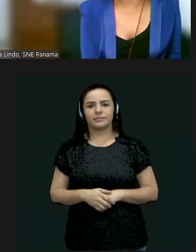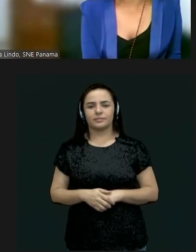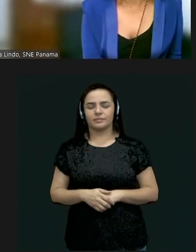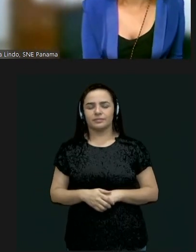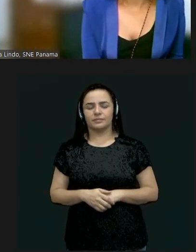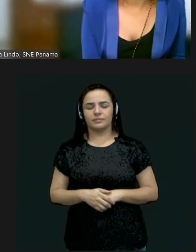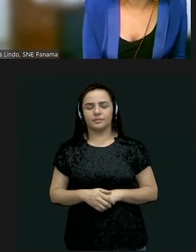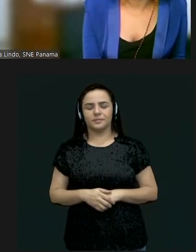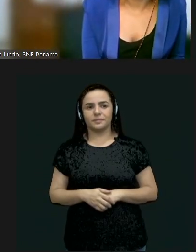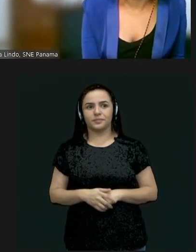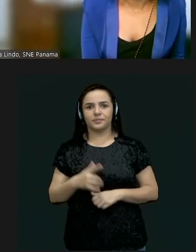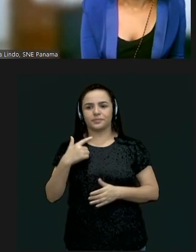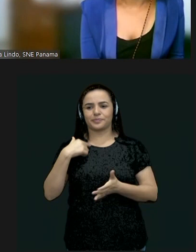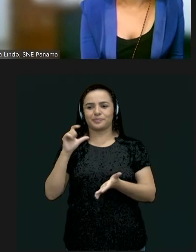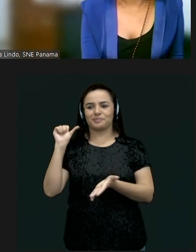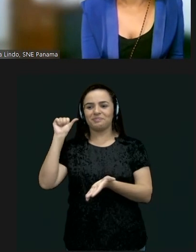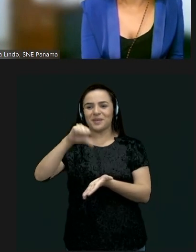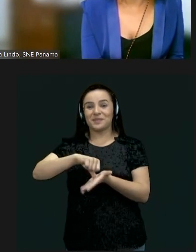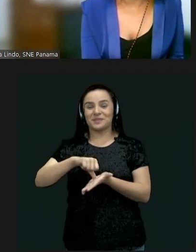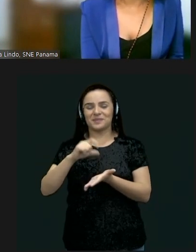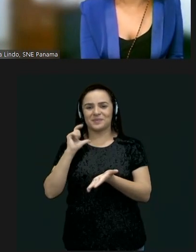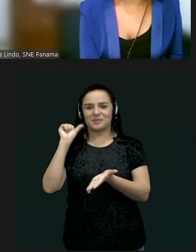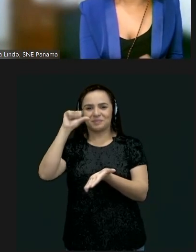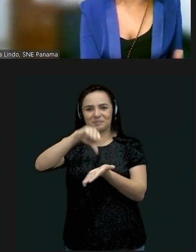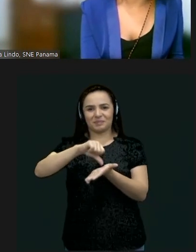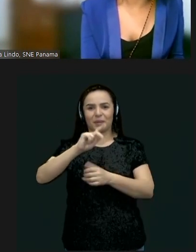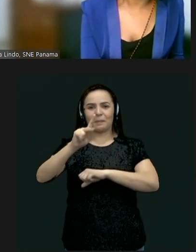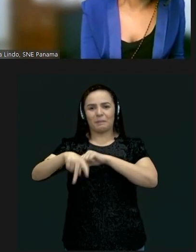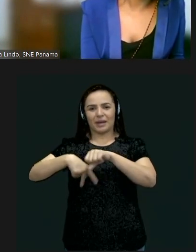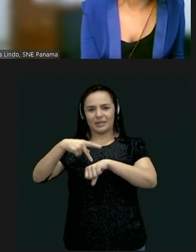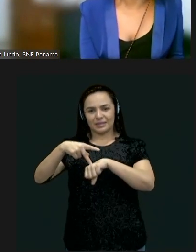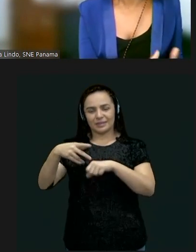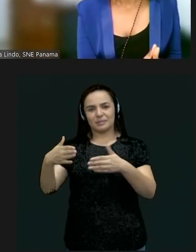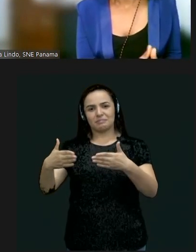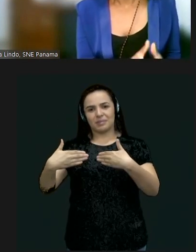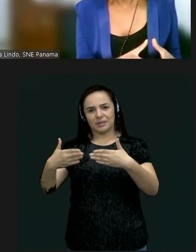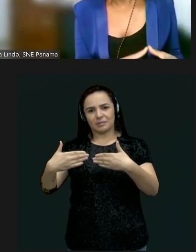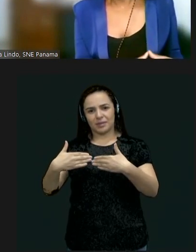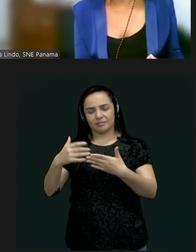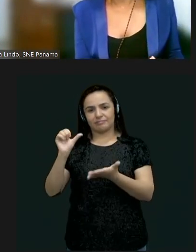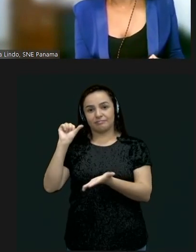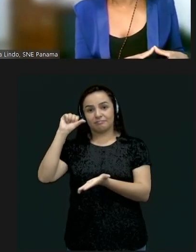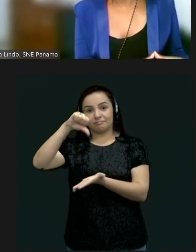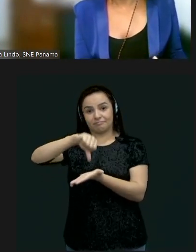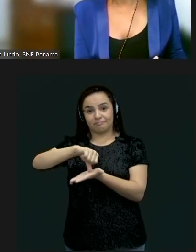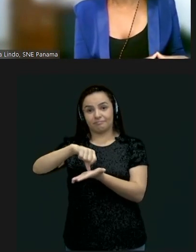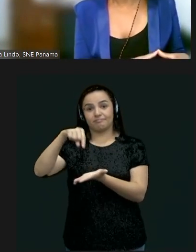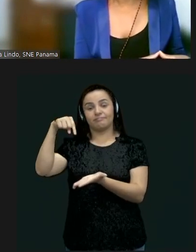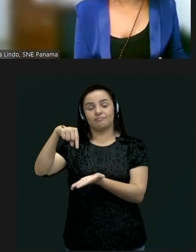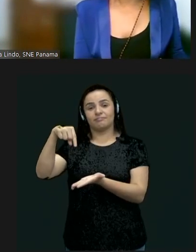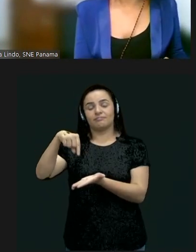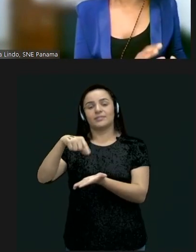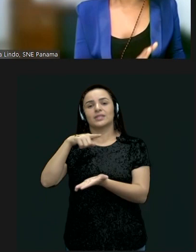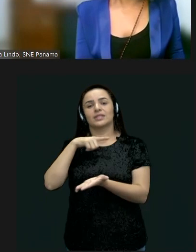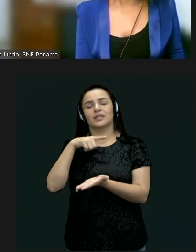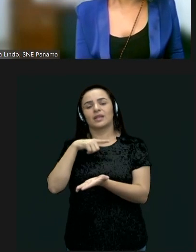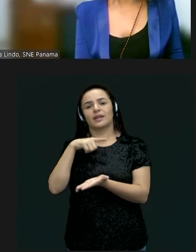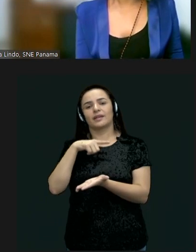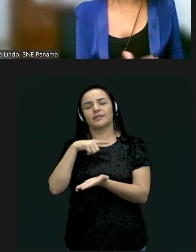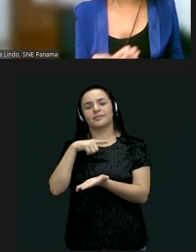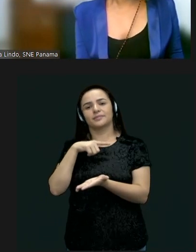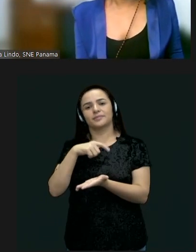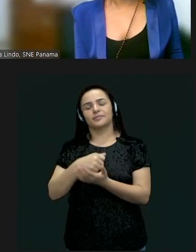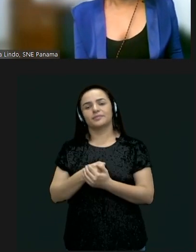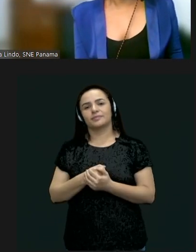the main center of our country. We are hoping to have a transformational green